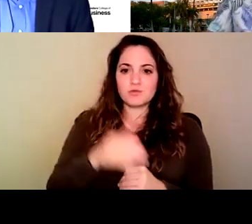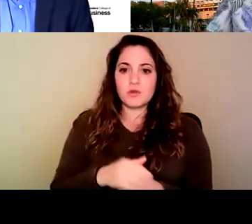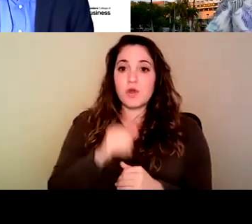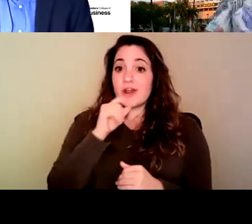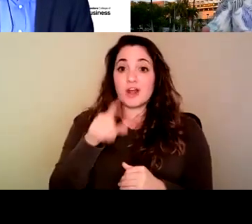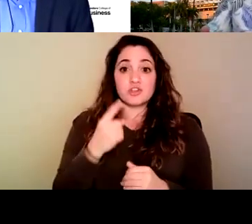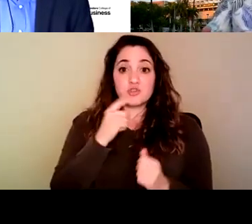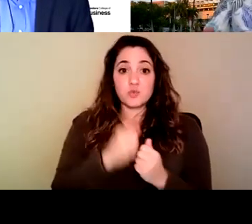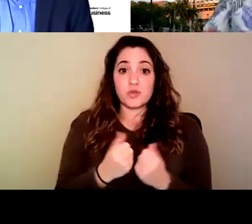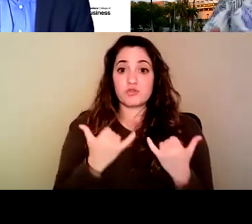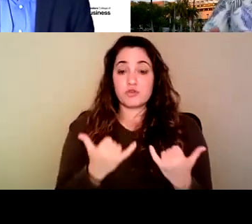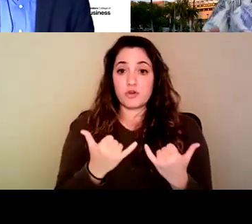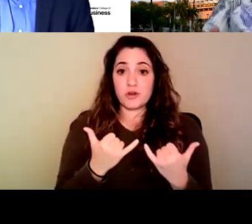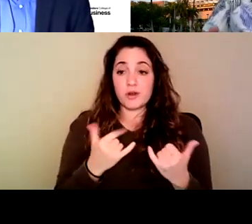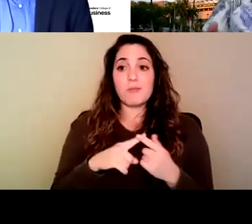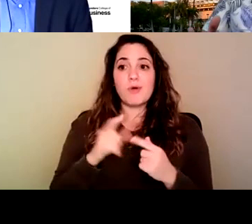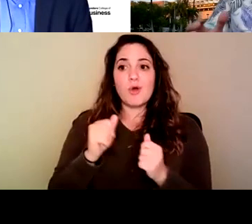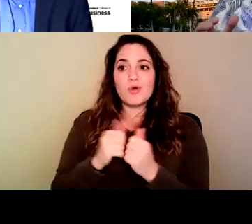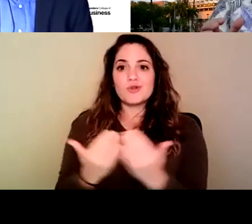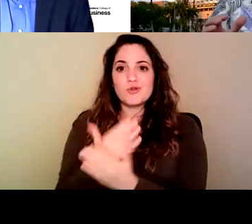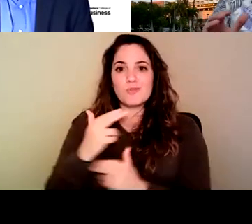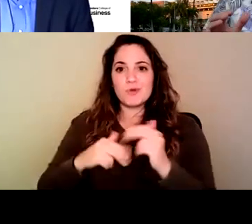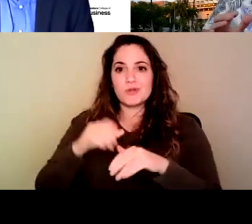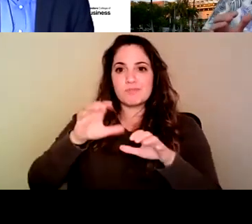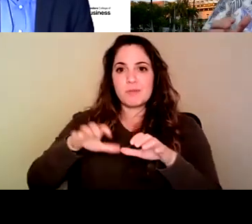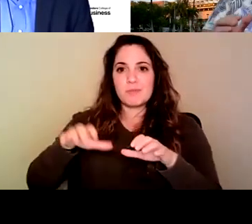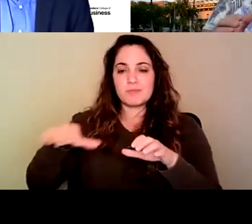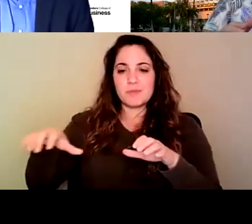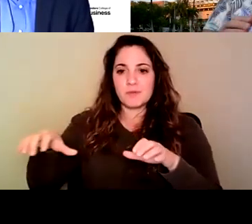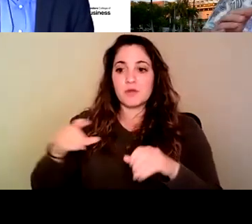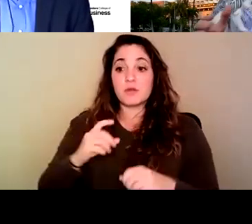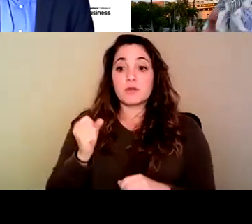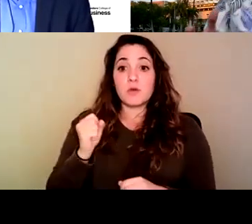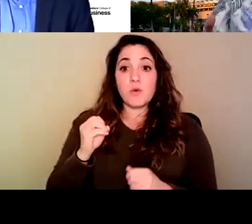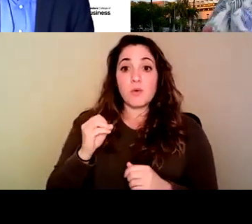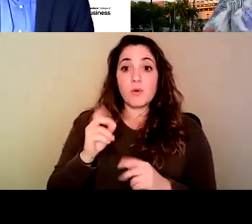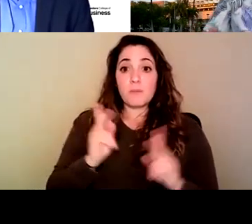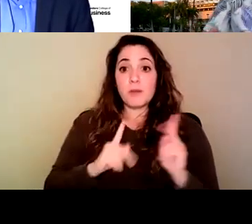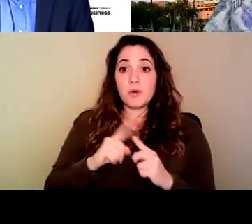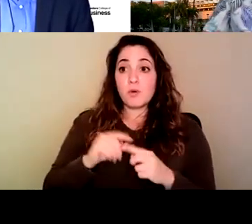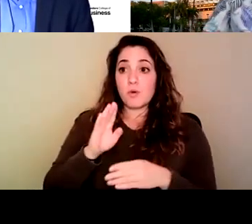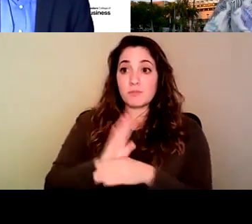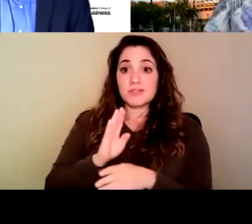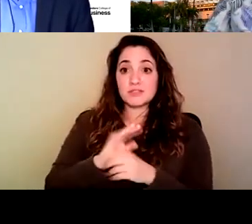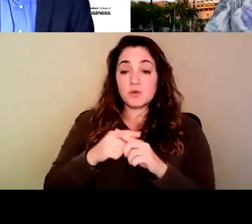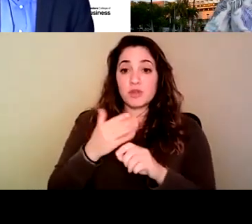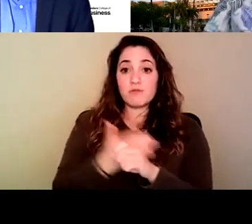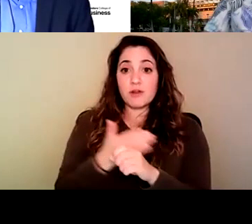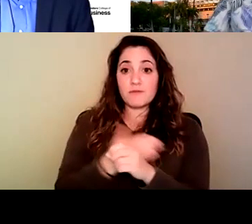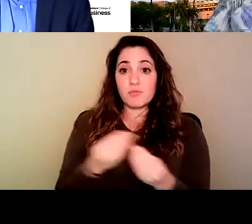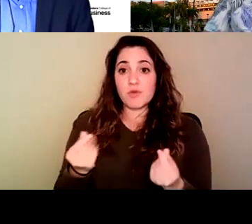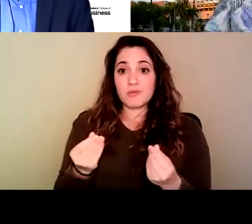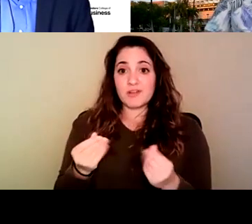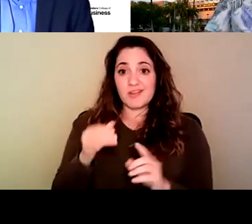existing properties, but new builds and when people or businesses renovate properties, I think the concept